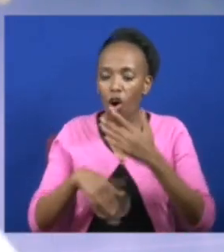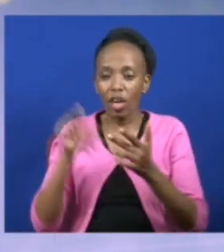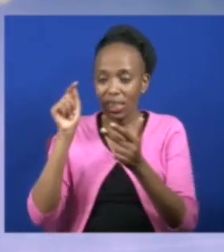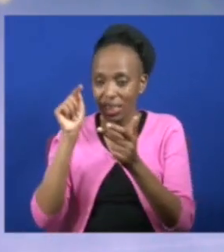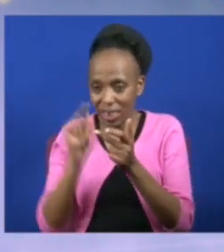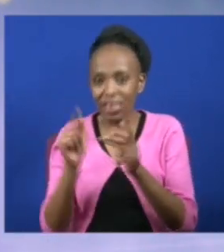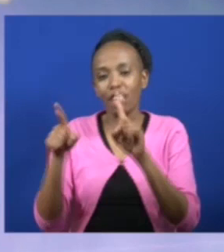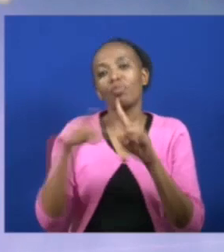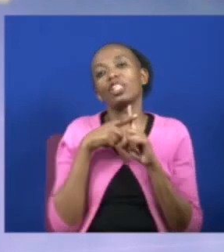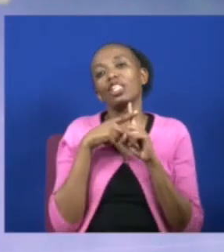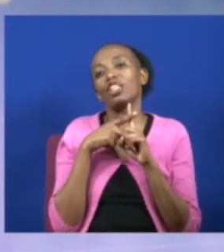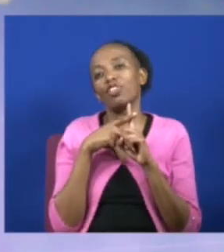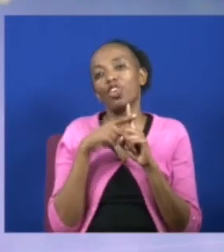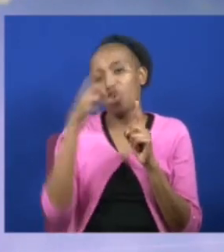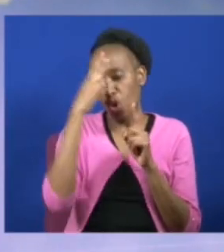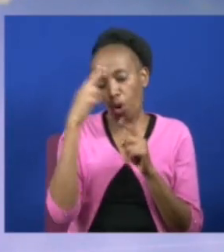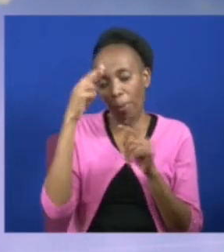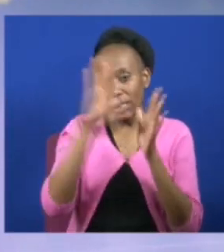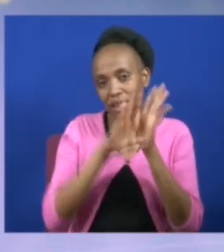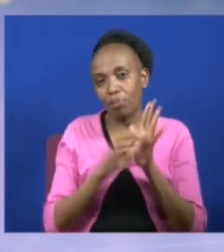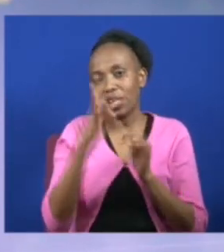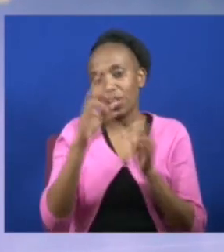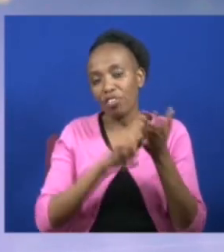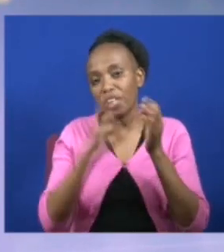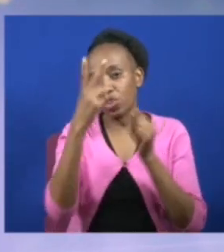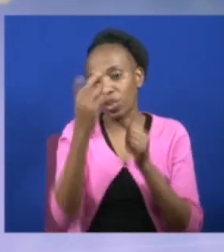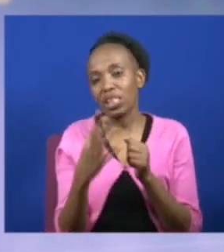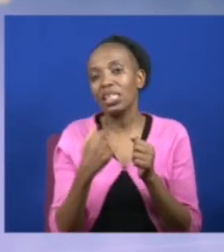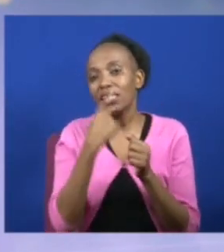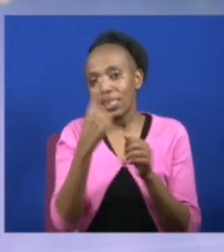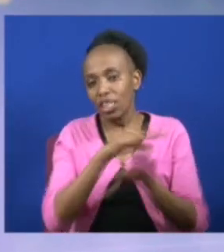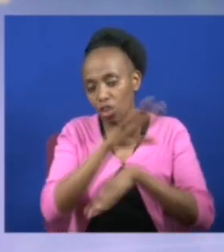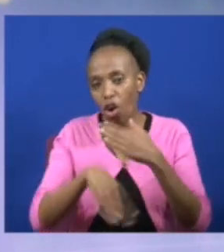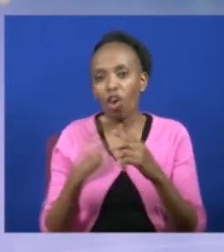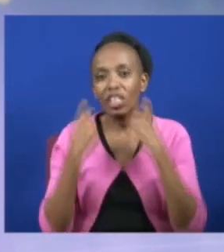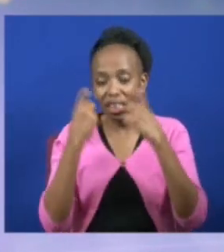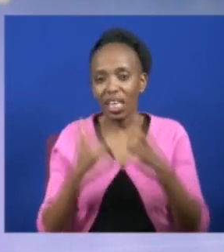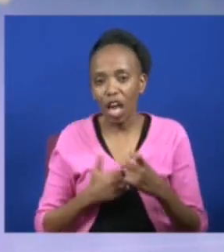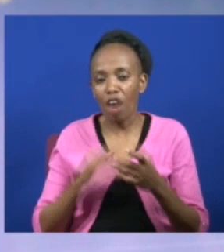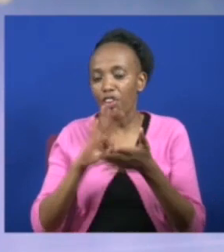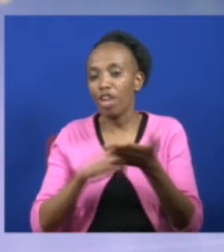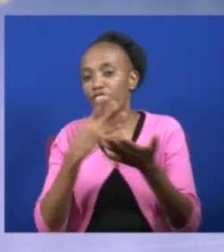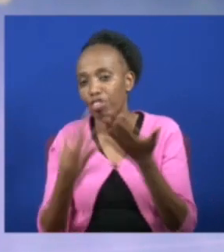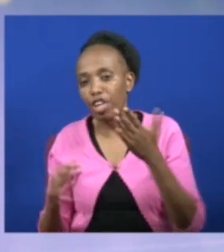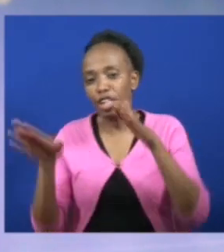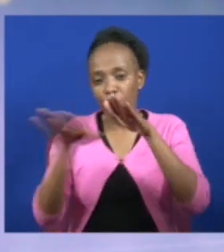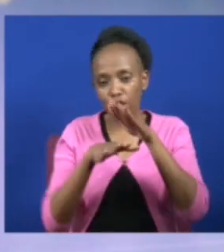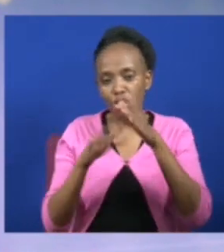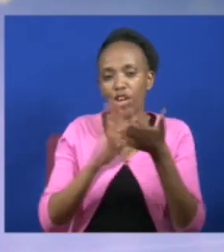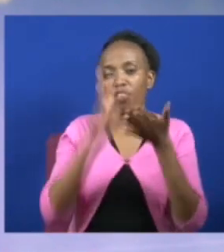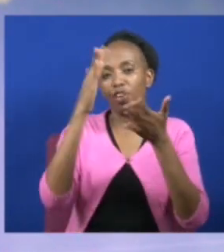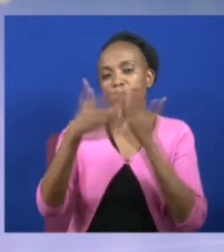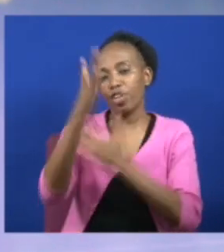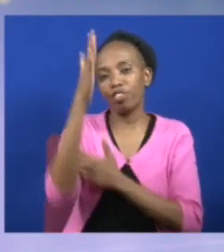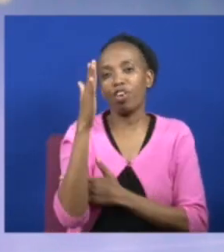all tested positive. Romans 3:23 tells us all of us have sinned and fallen short of the